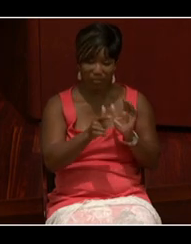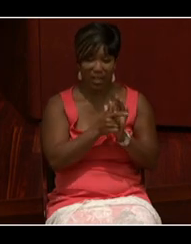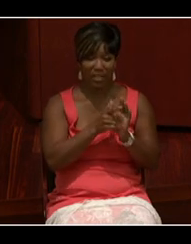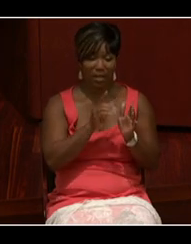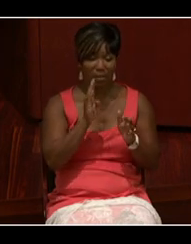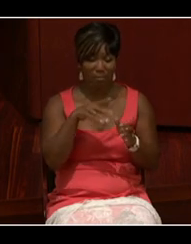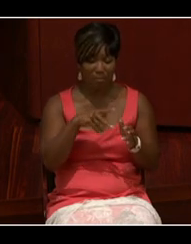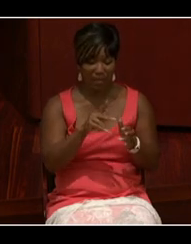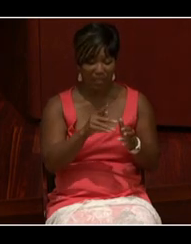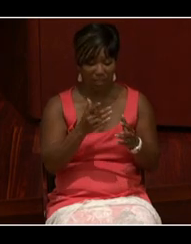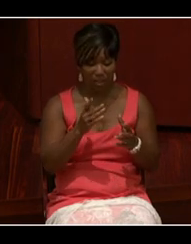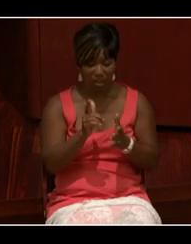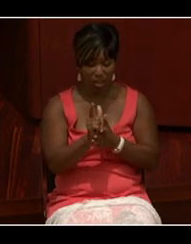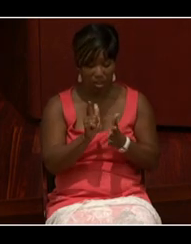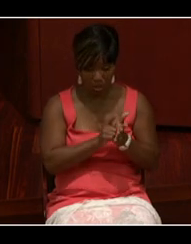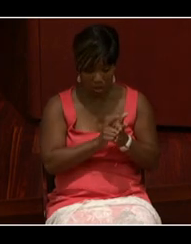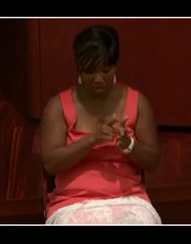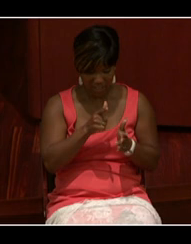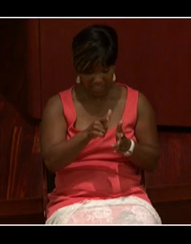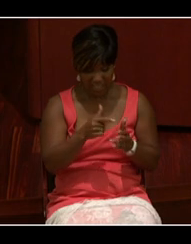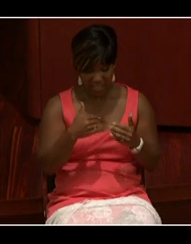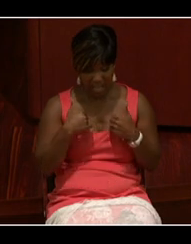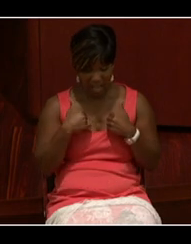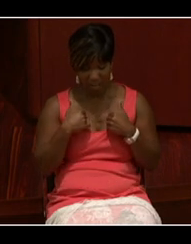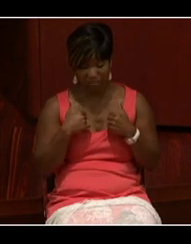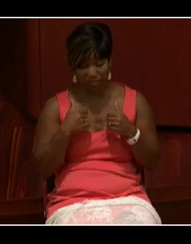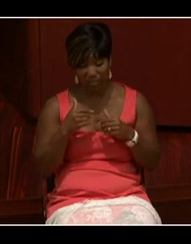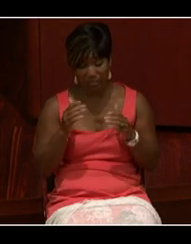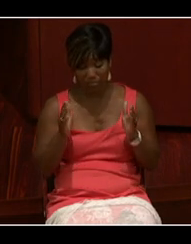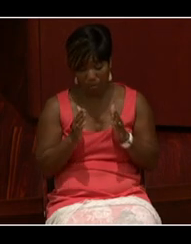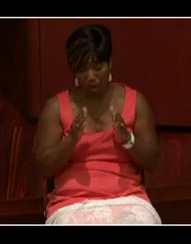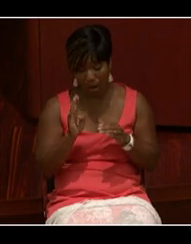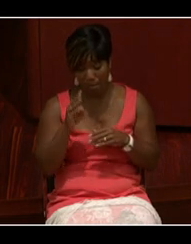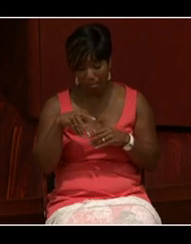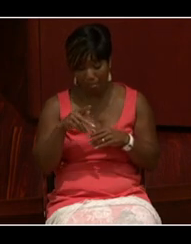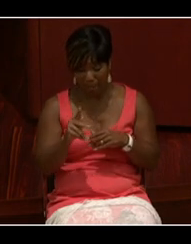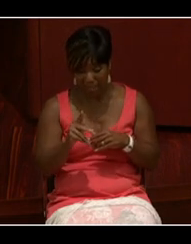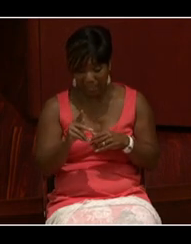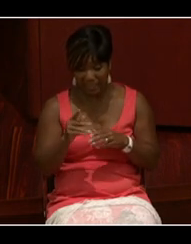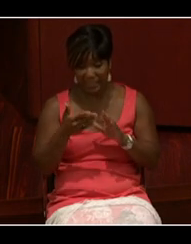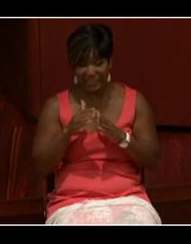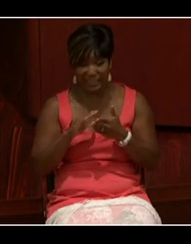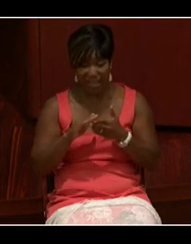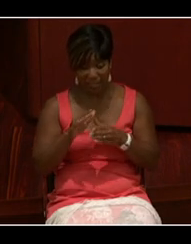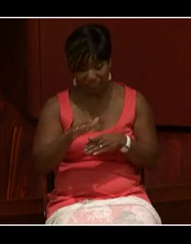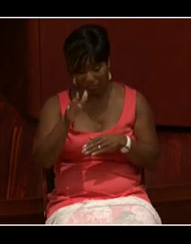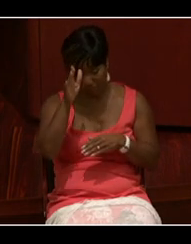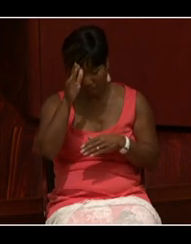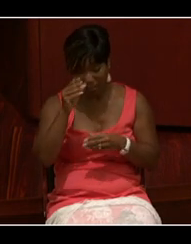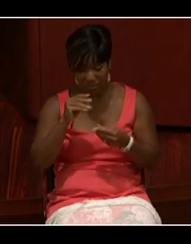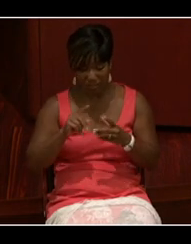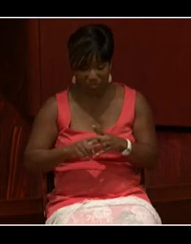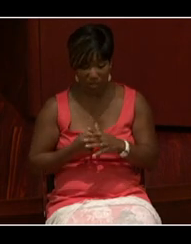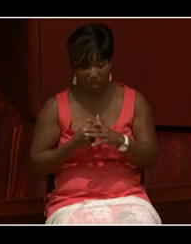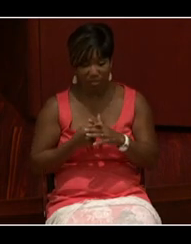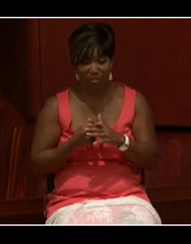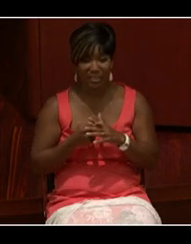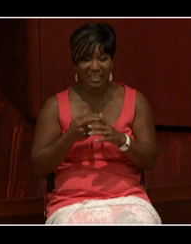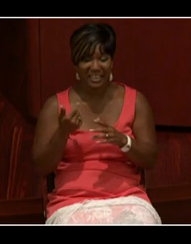His file showed that he owned a bank in a small town in Oklahoma, a bank that his father had started. With the stock market crash